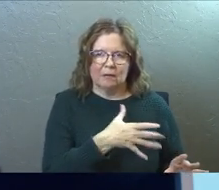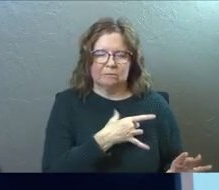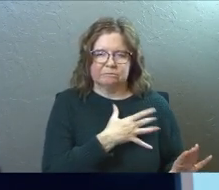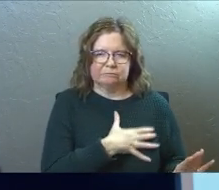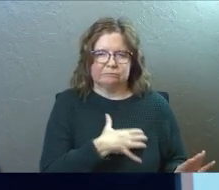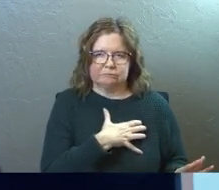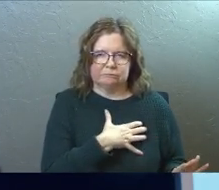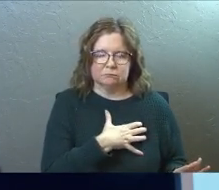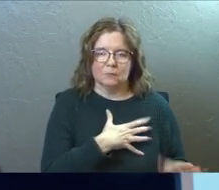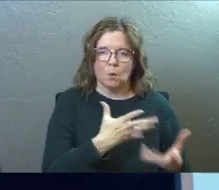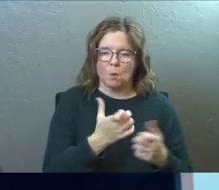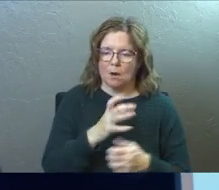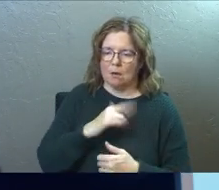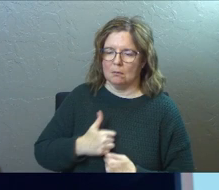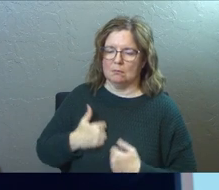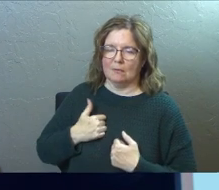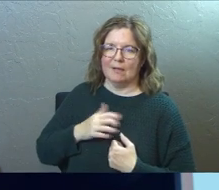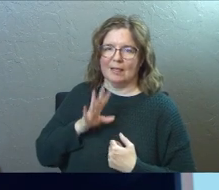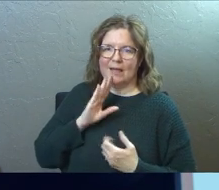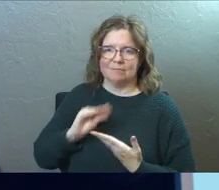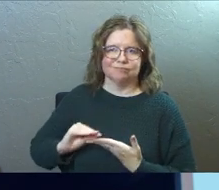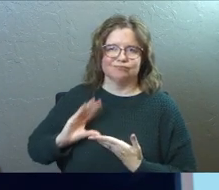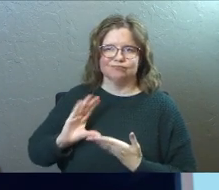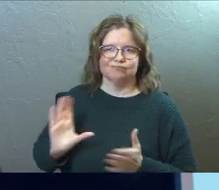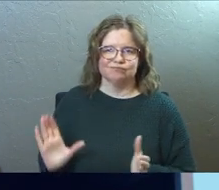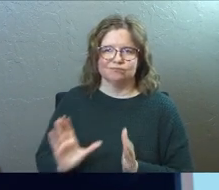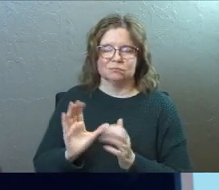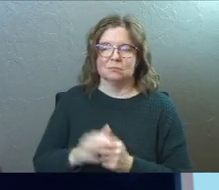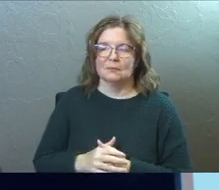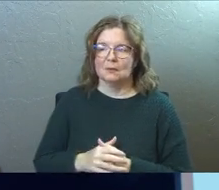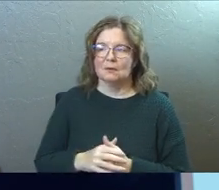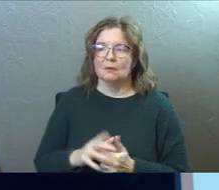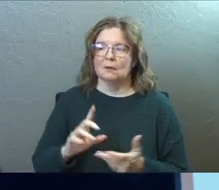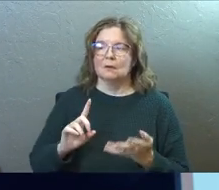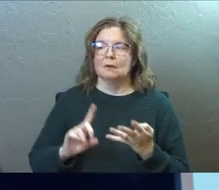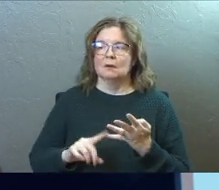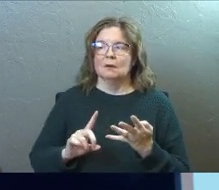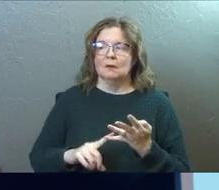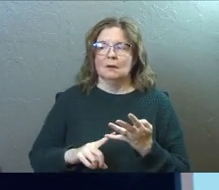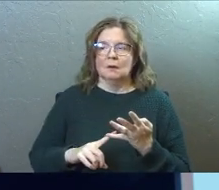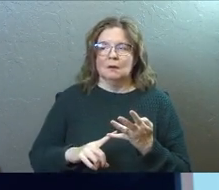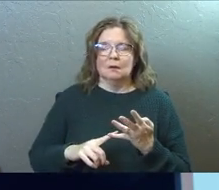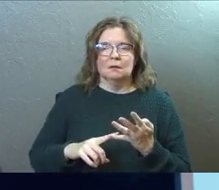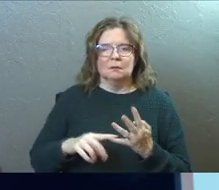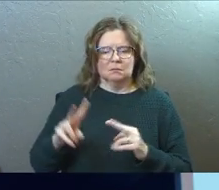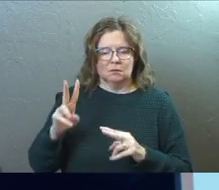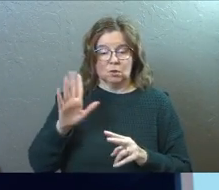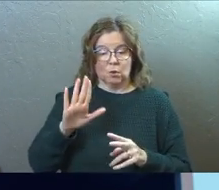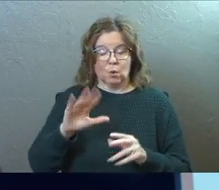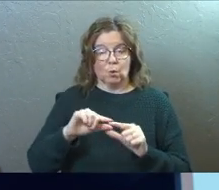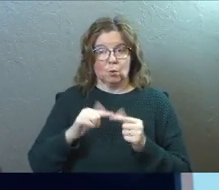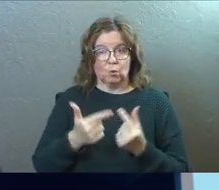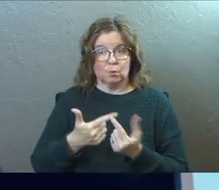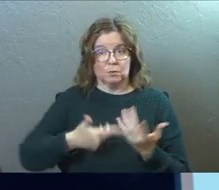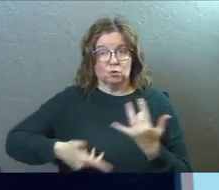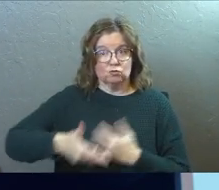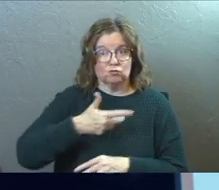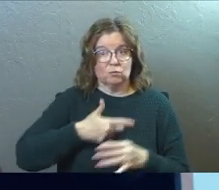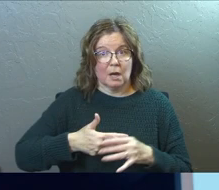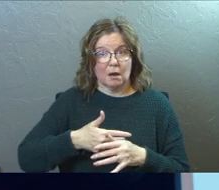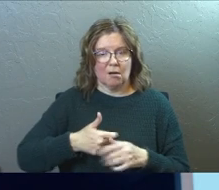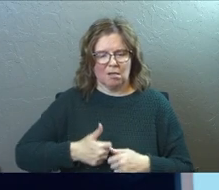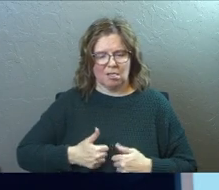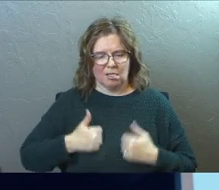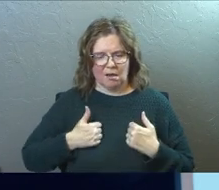talk that surrounds you, the work groups, the friend groups that you're in the midst of. that are tweaking your attitude